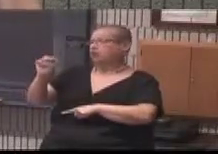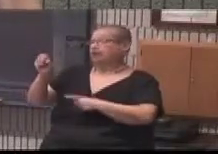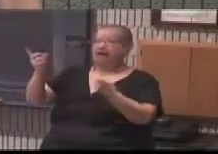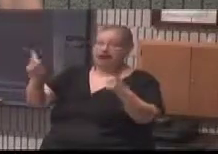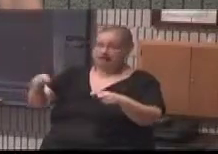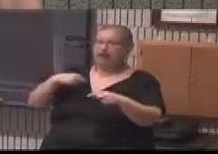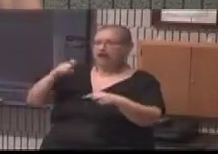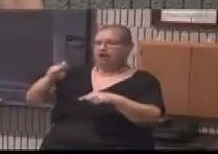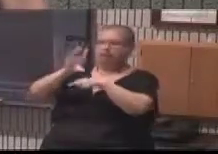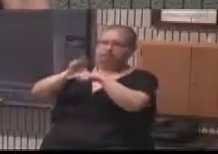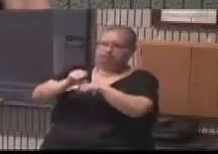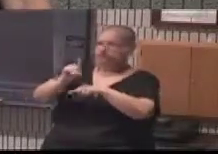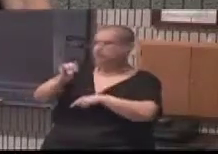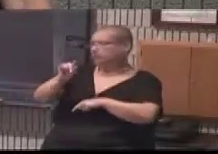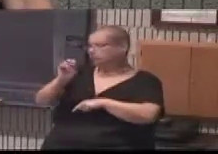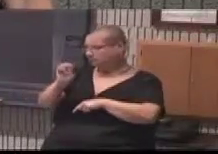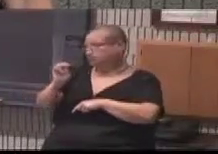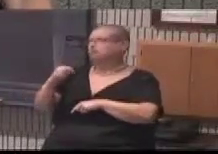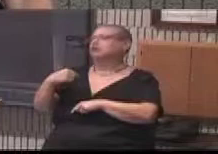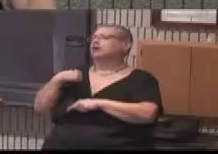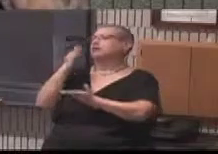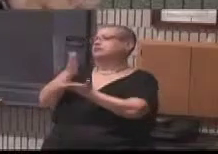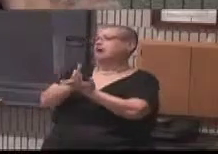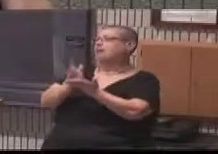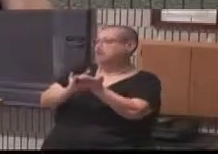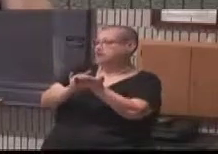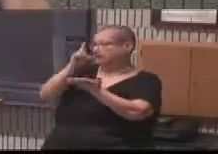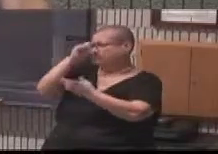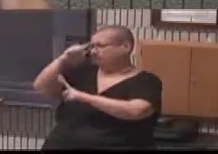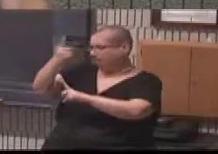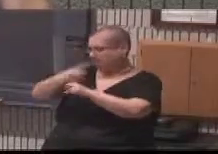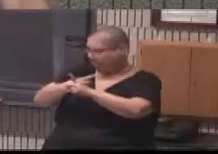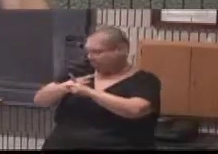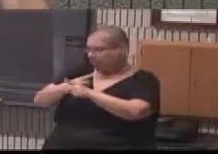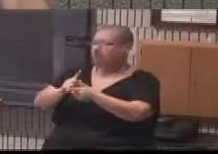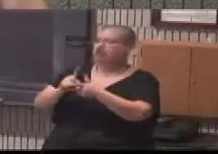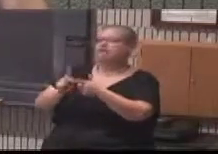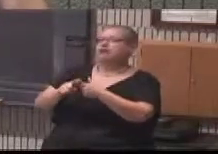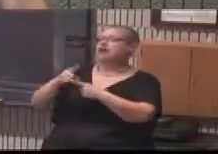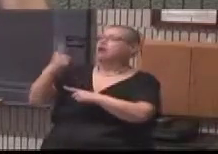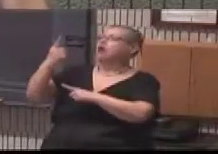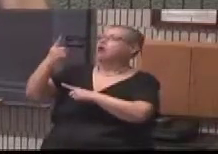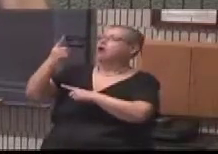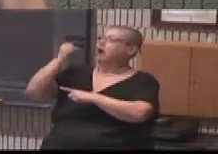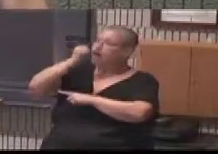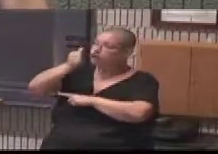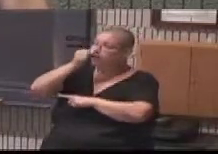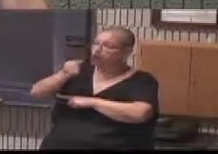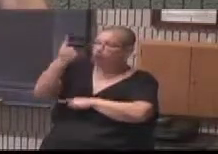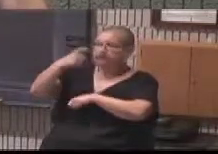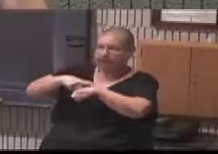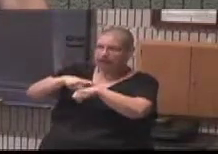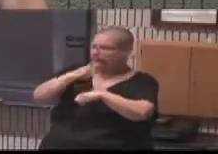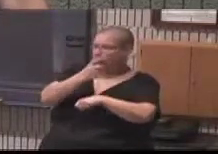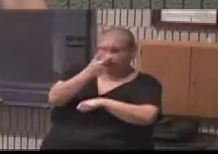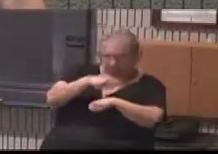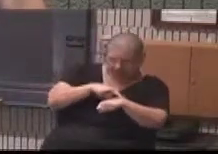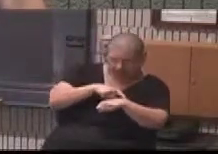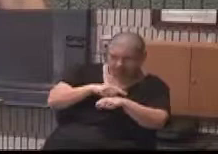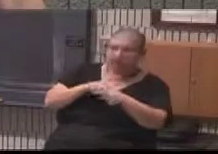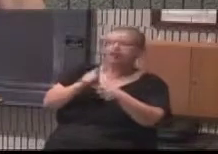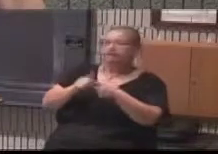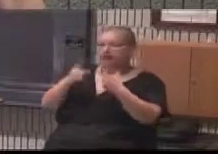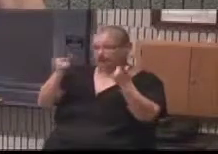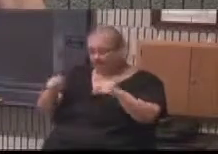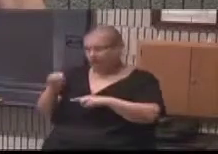dose. I went off the dose for a month. I decreased to once a day, and then by July, I was able to start